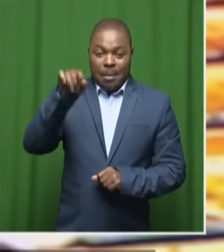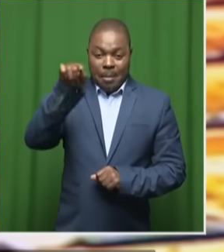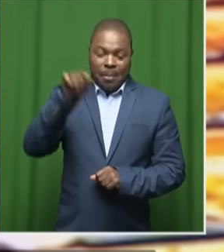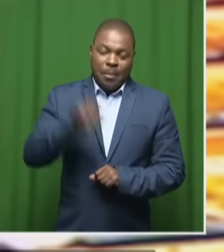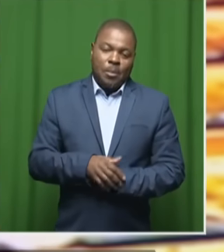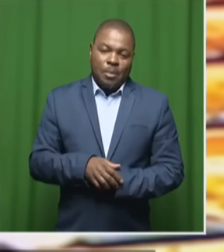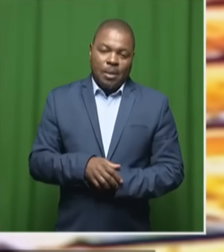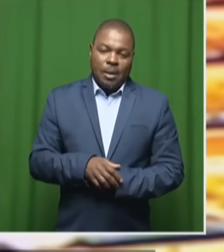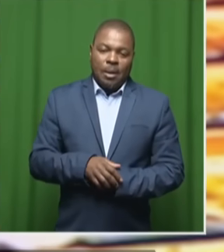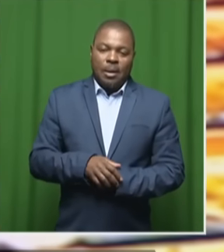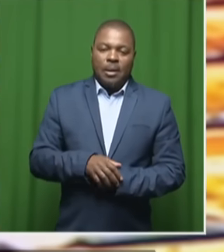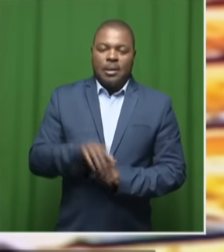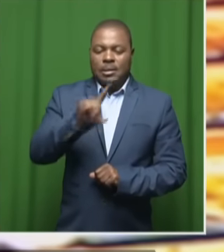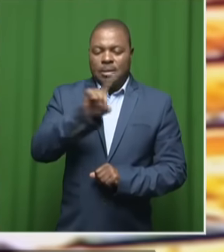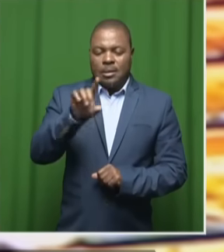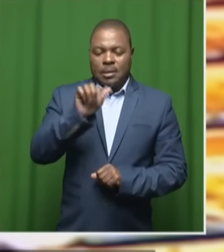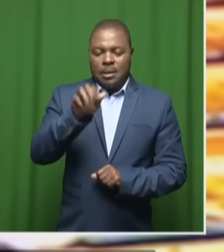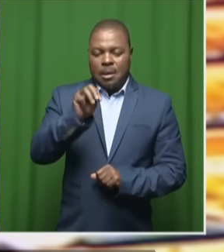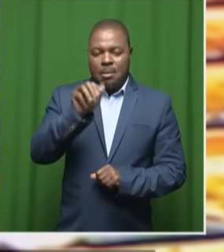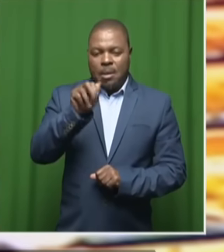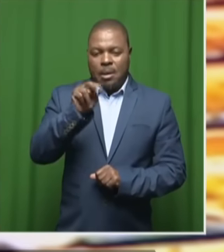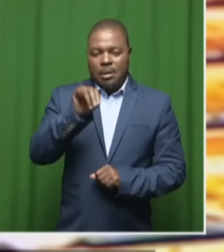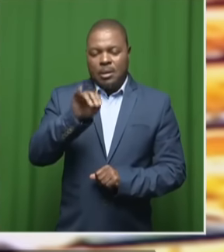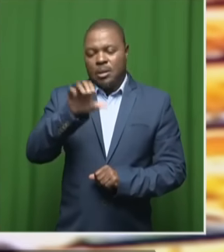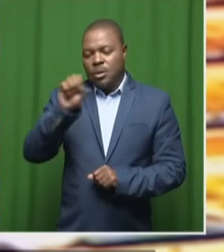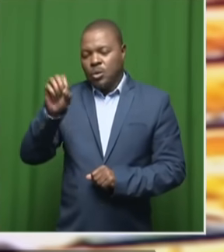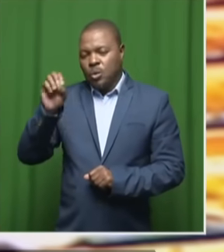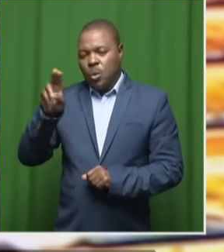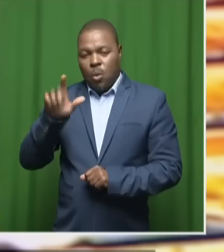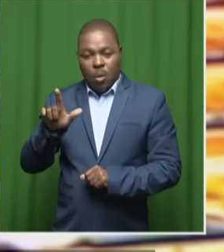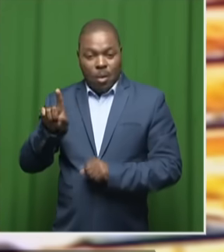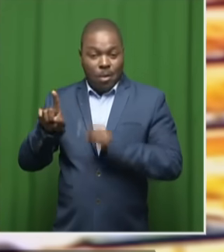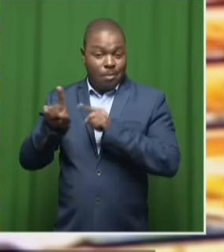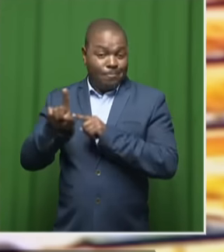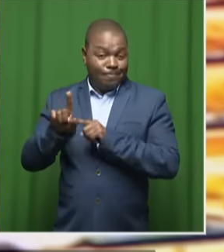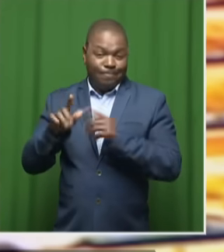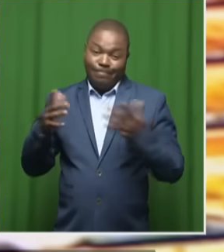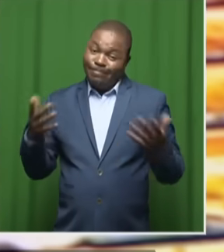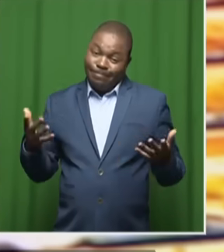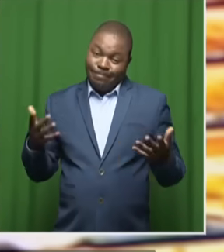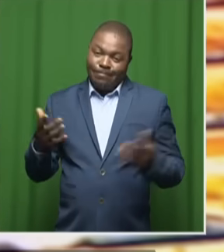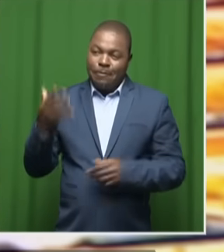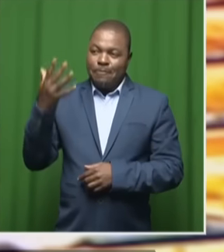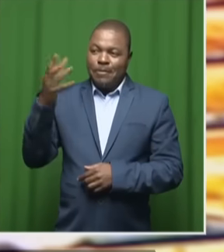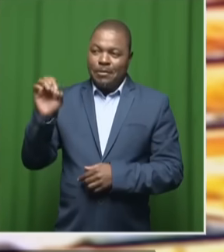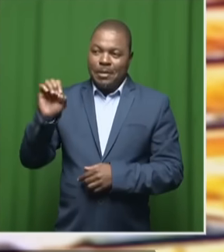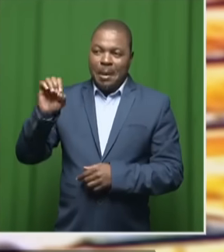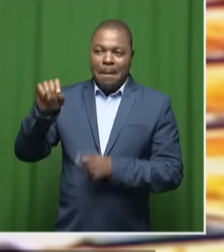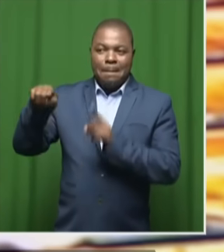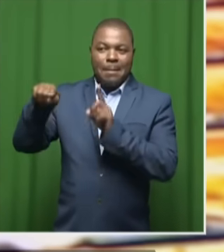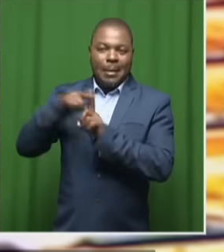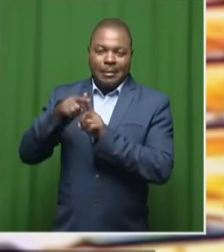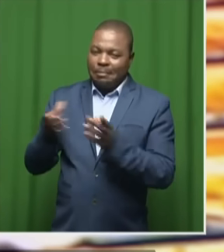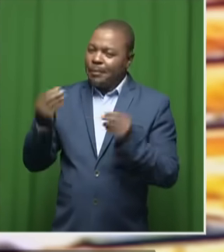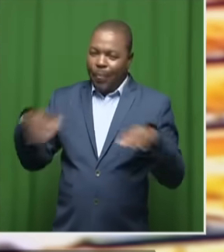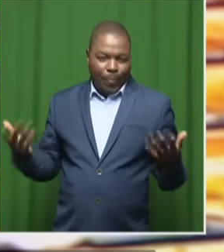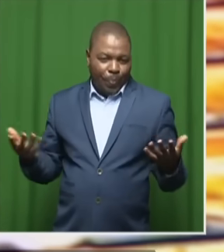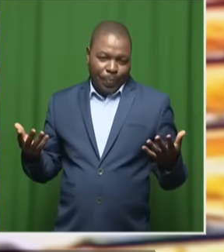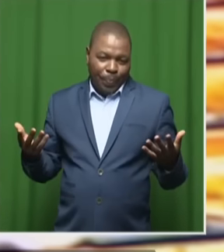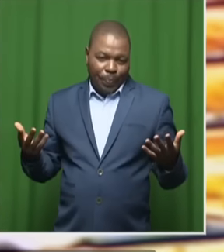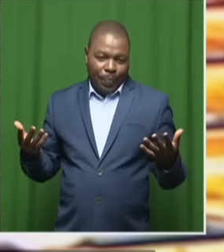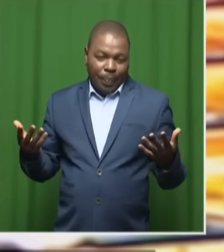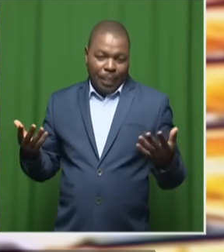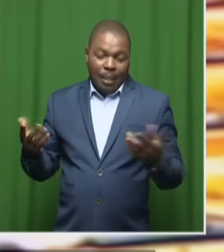got Zaman Sol, who didn't make the cut for 50 plus. In